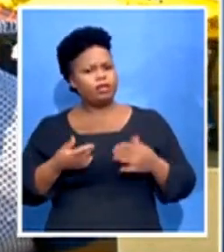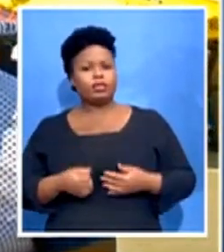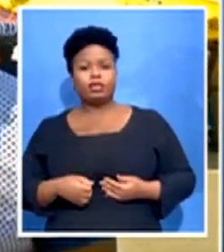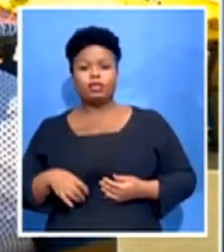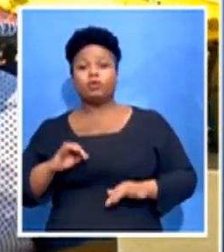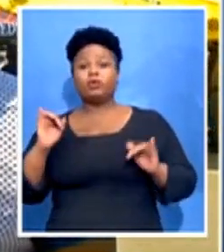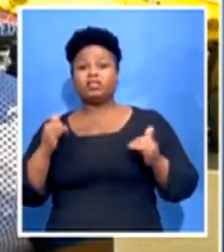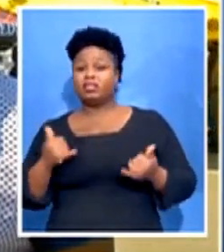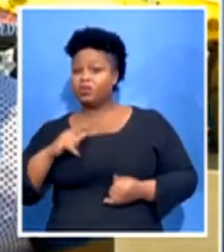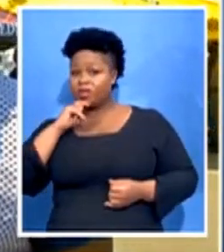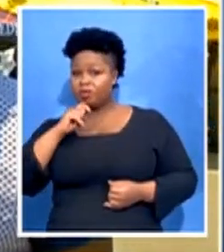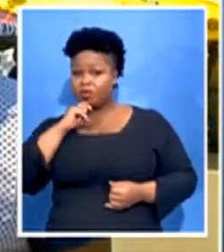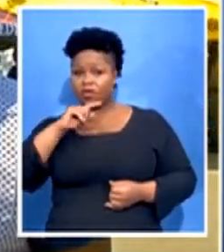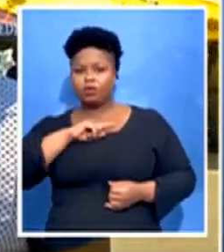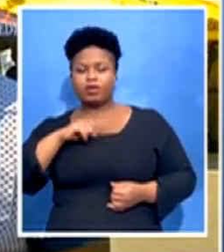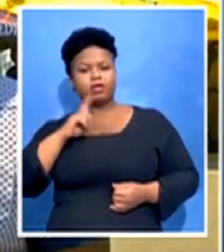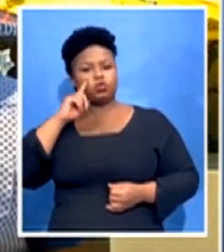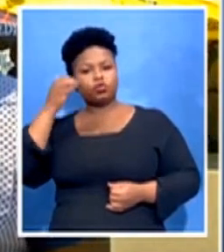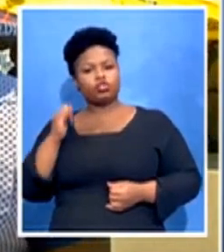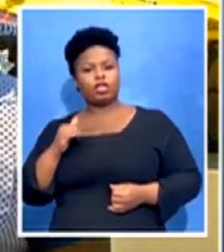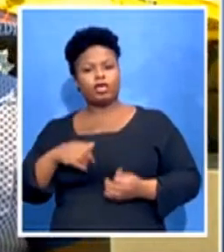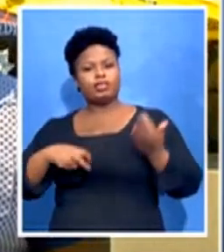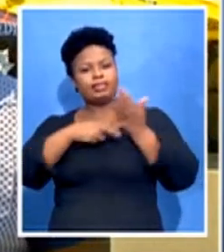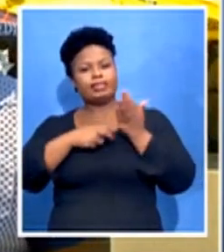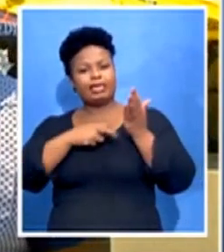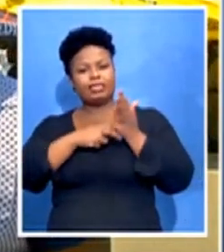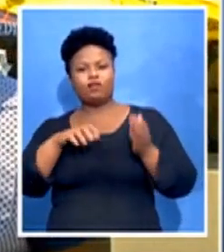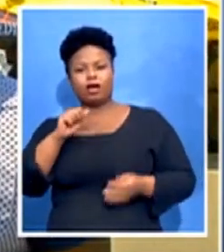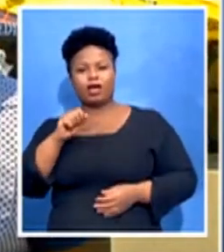checking the status with regards to AARTO?